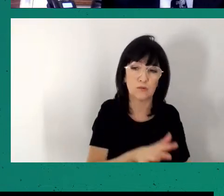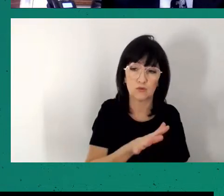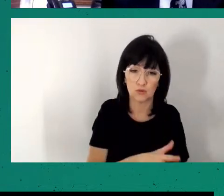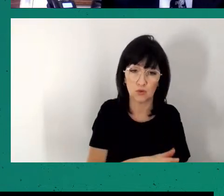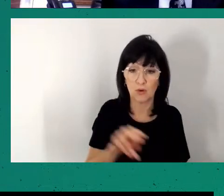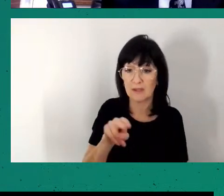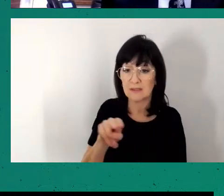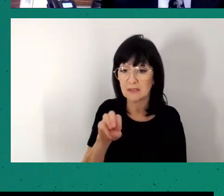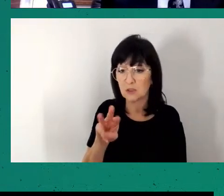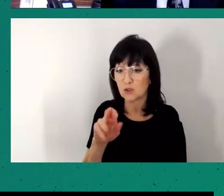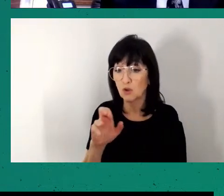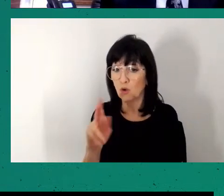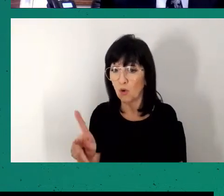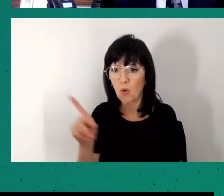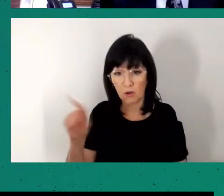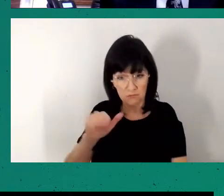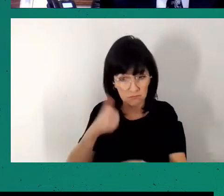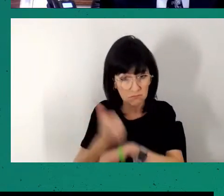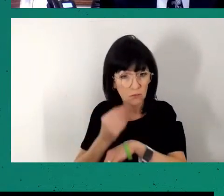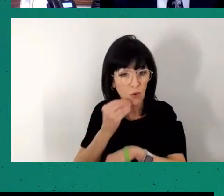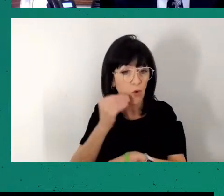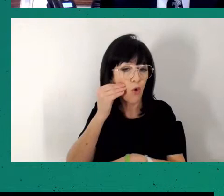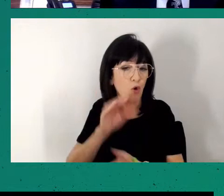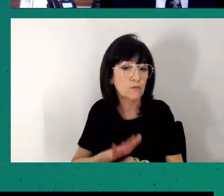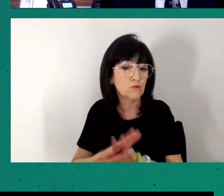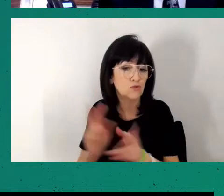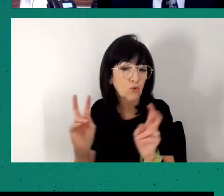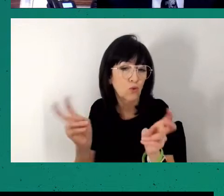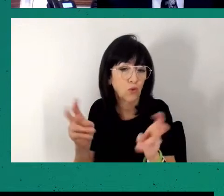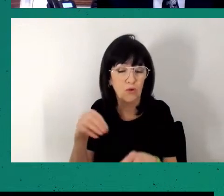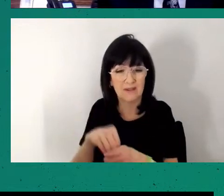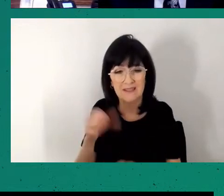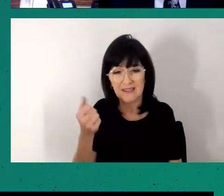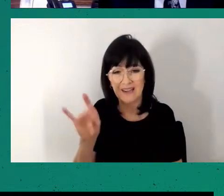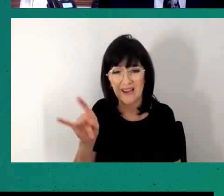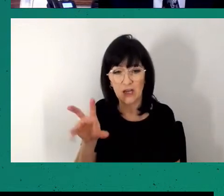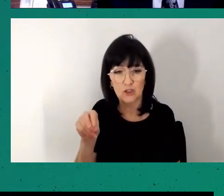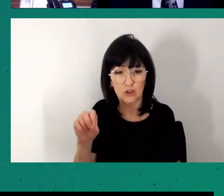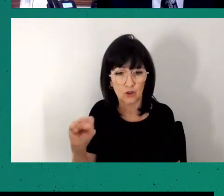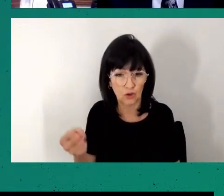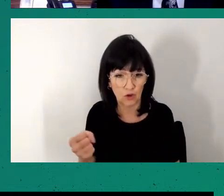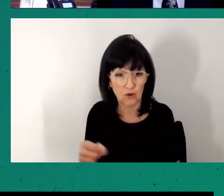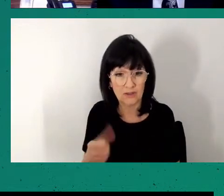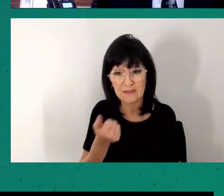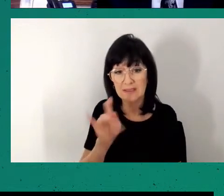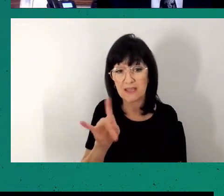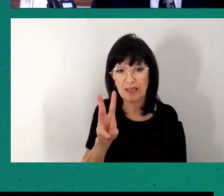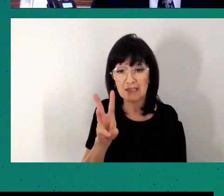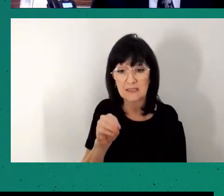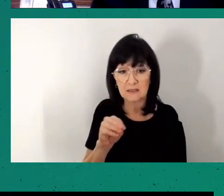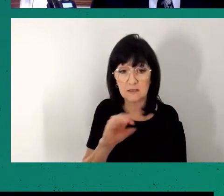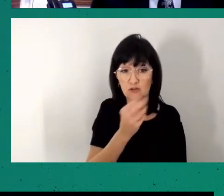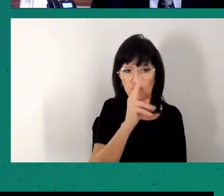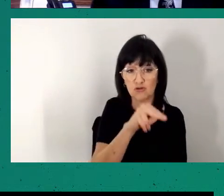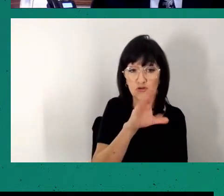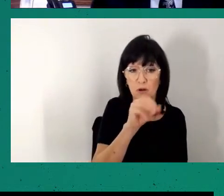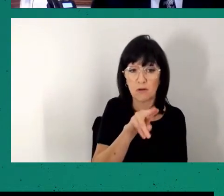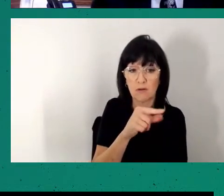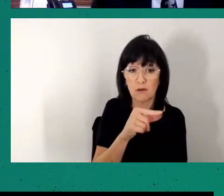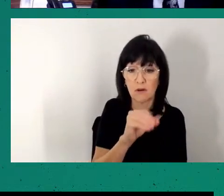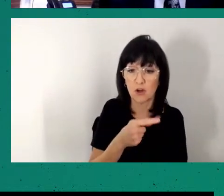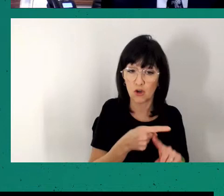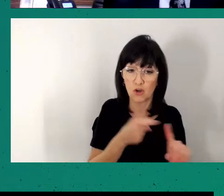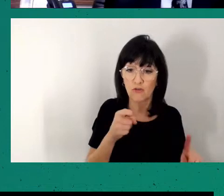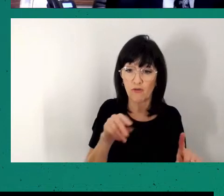the early 1830s through the end of the Civil War. Around 1860, John Congo, an African American from